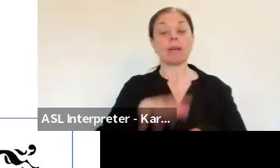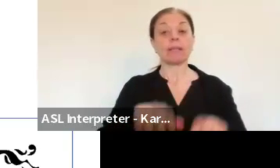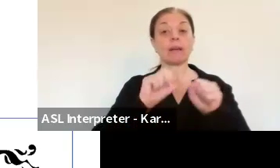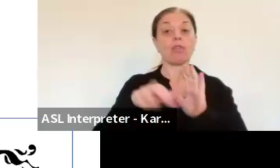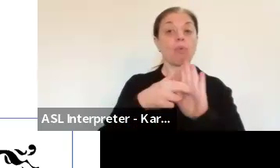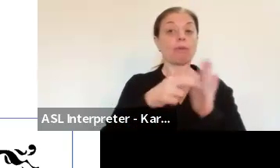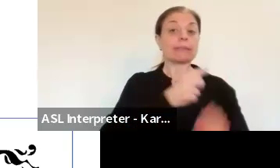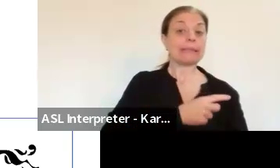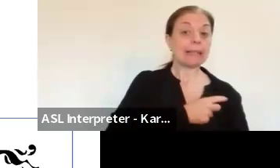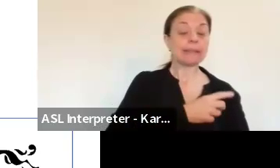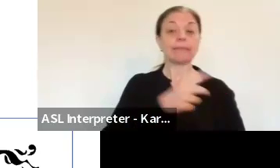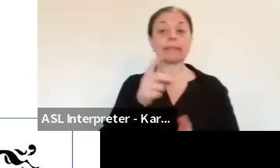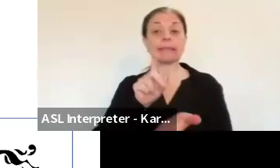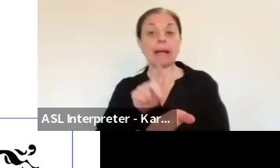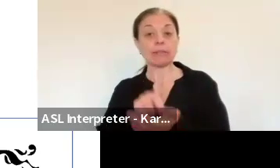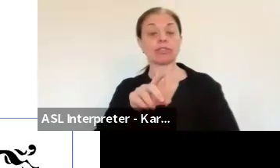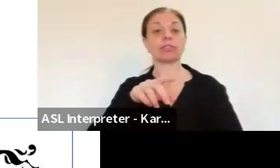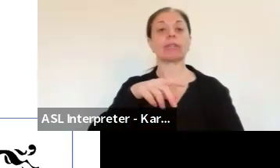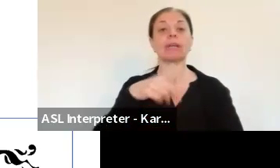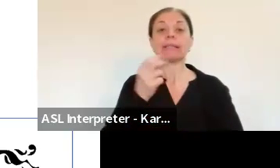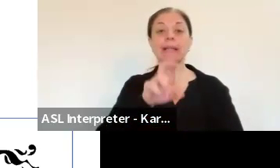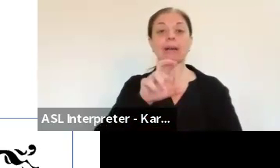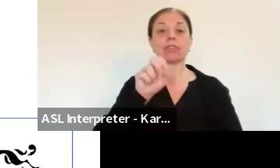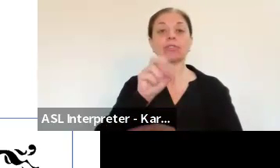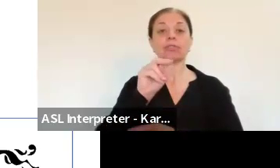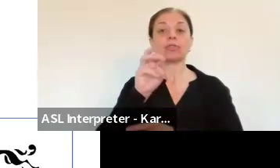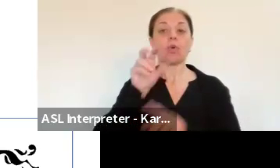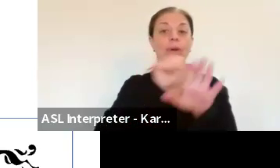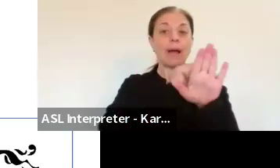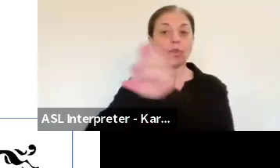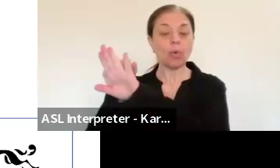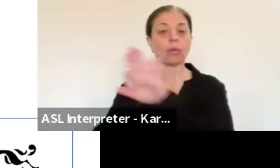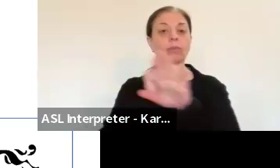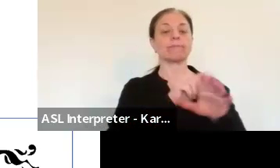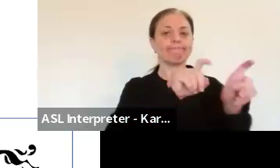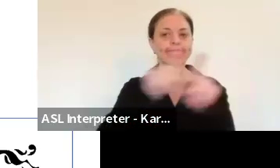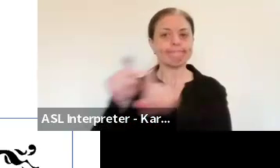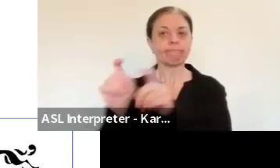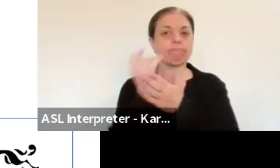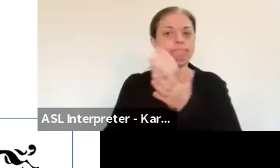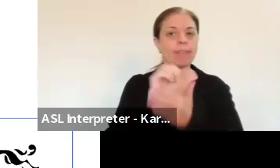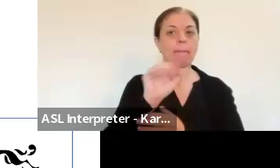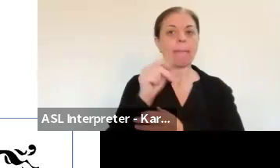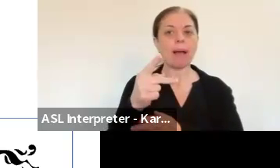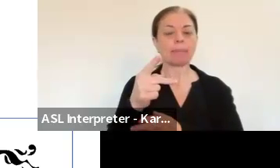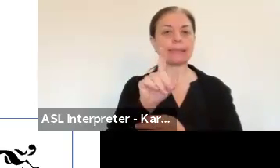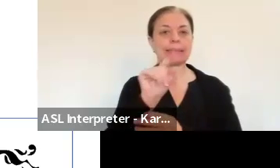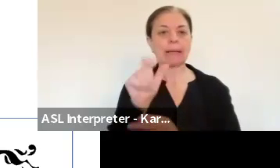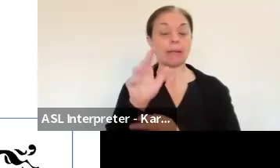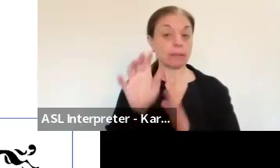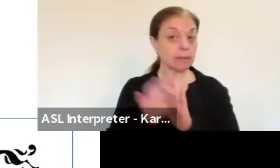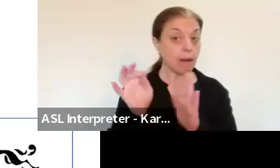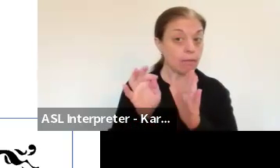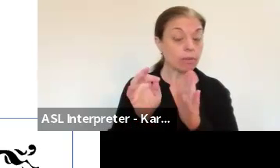as well as doctor, Dr. Snow knocked on doors, asked questions, and mapped out the data he'd collected. What he discovered would come